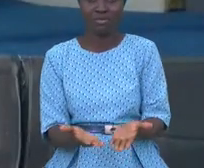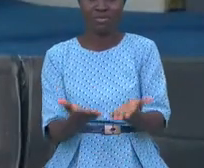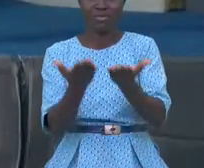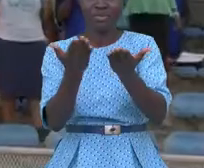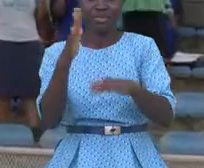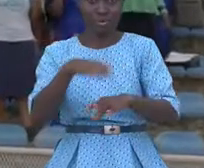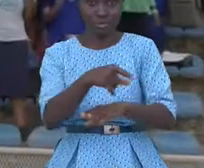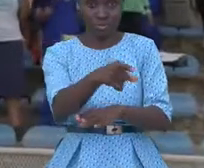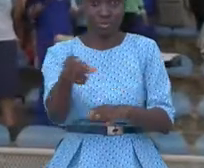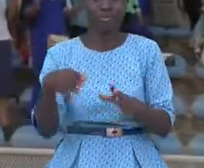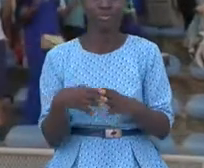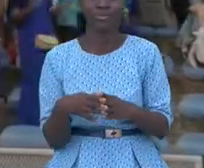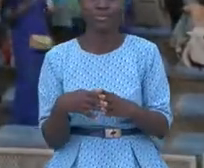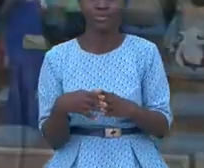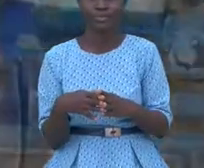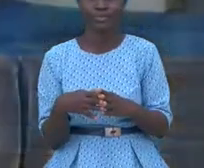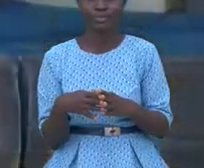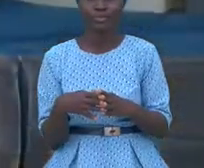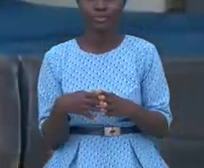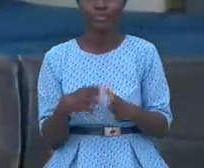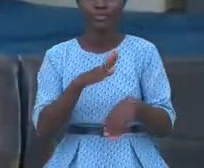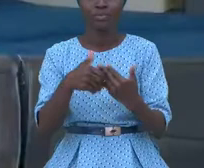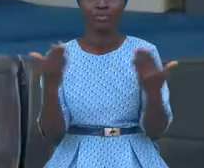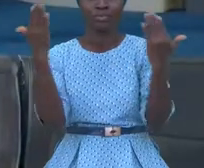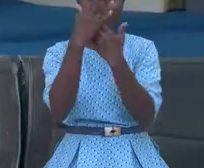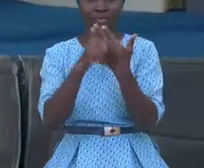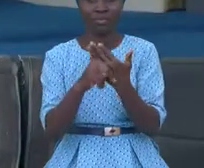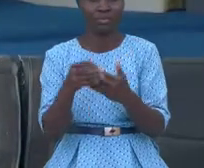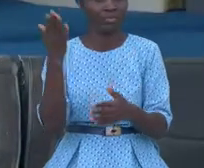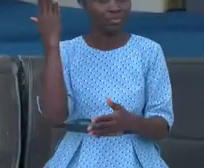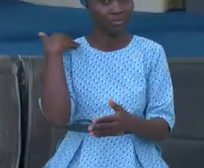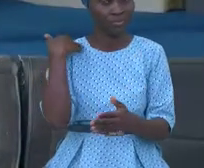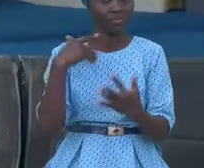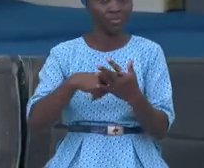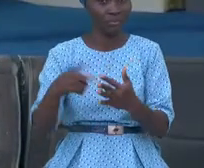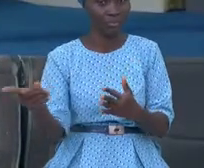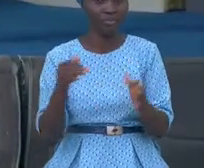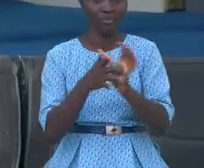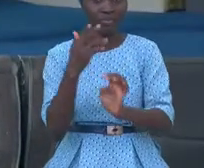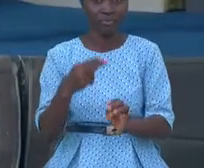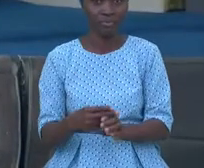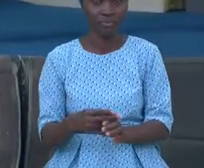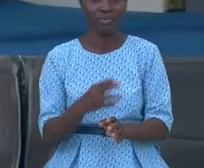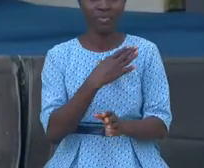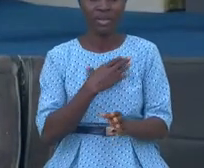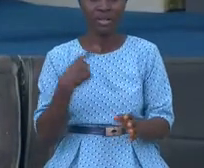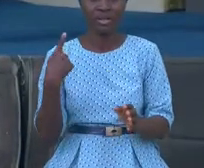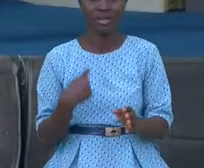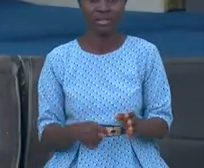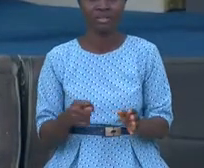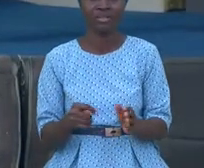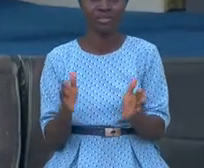you. All your darkness of the past, everything is gone. And a small